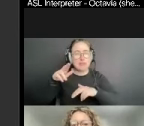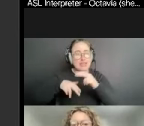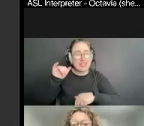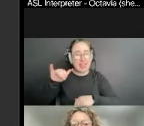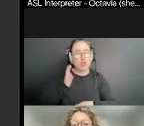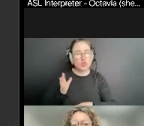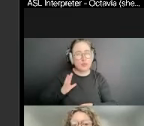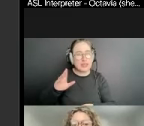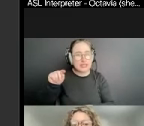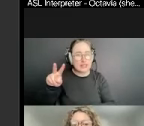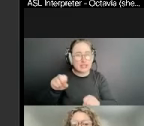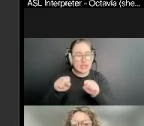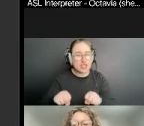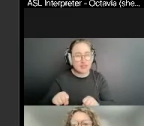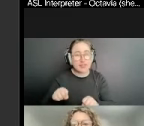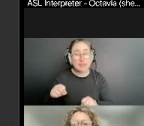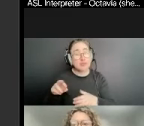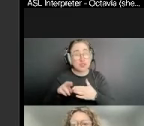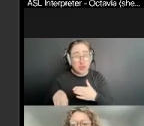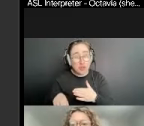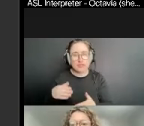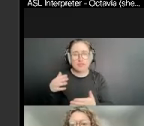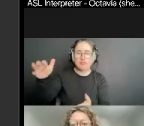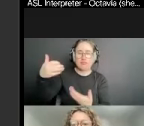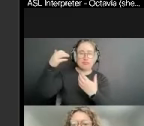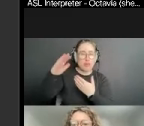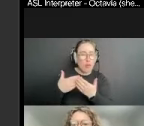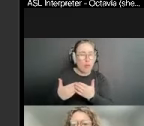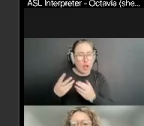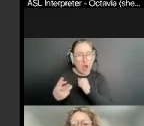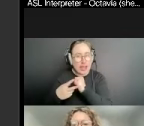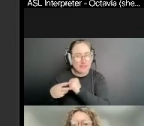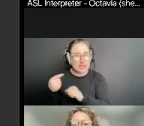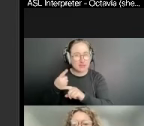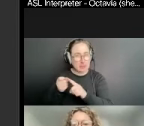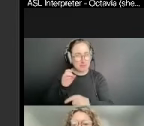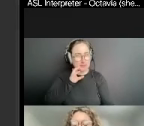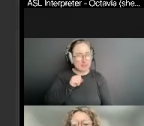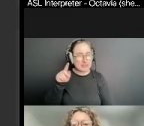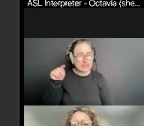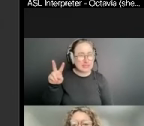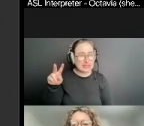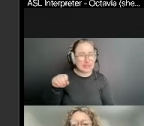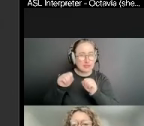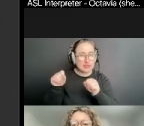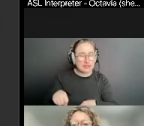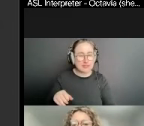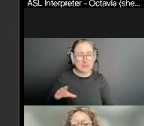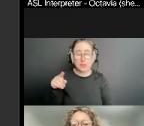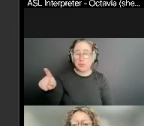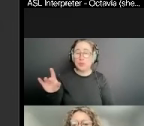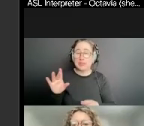town. And as a result, got the entire archives from the local TV. So as you said it once, Hubert, you said